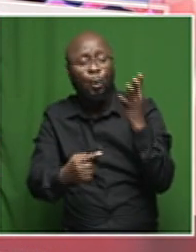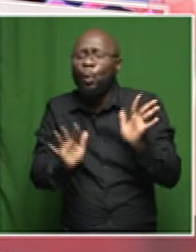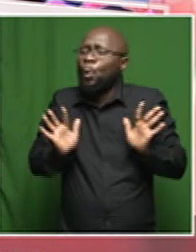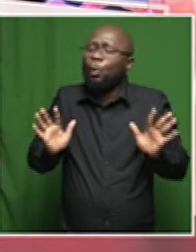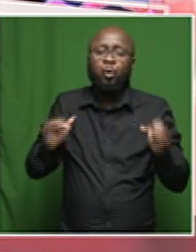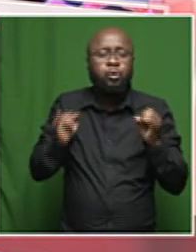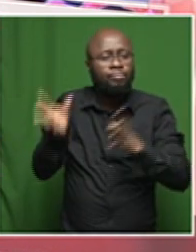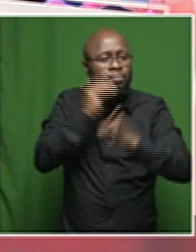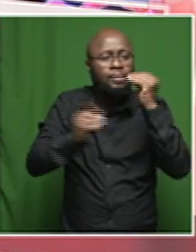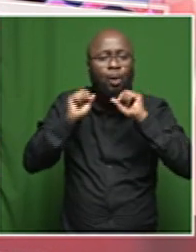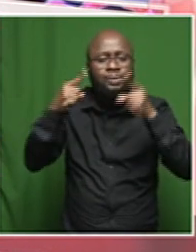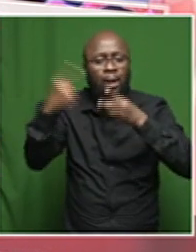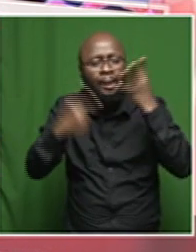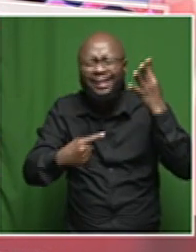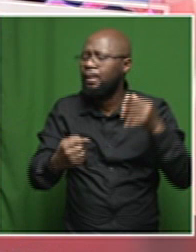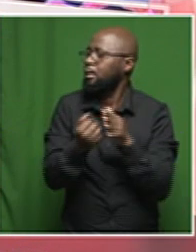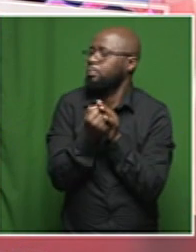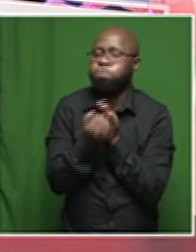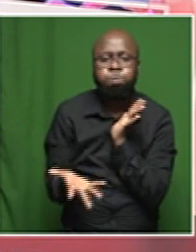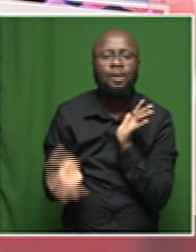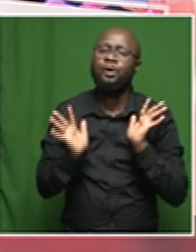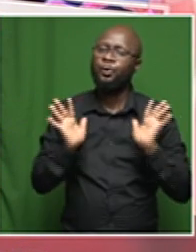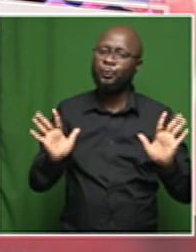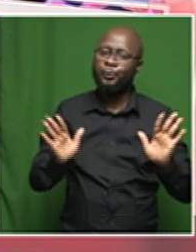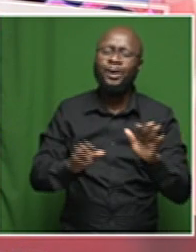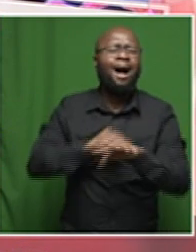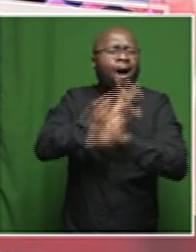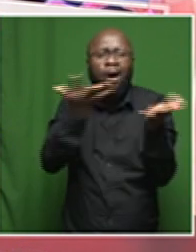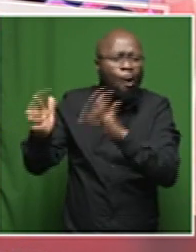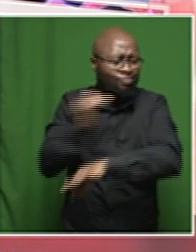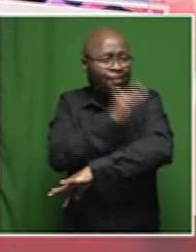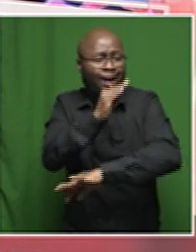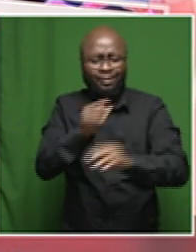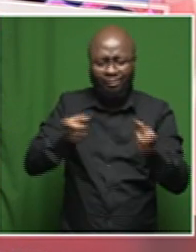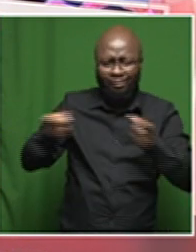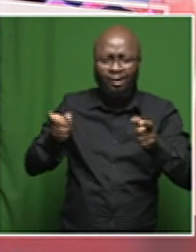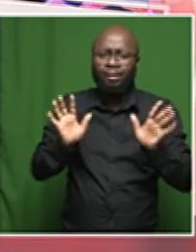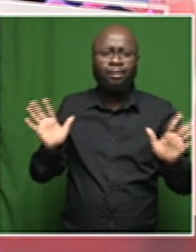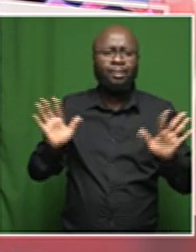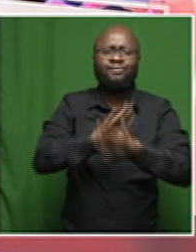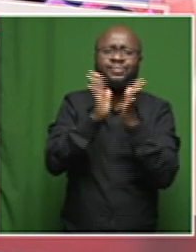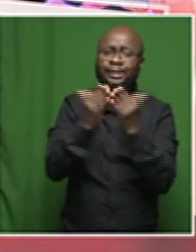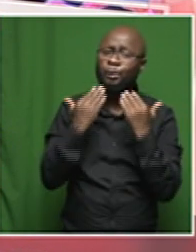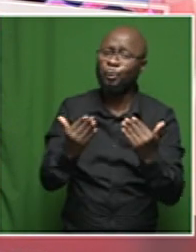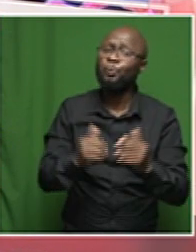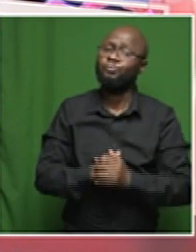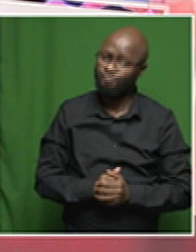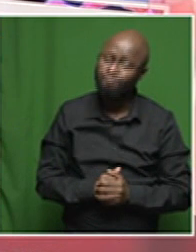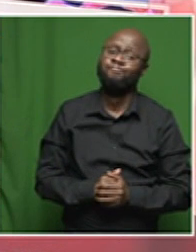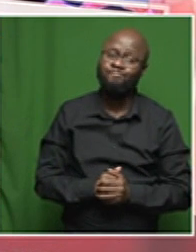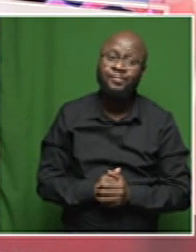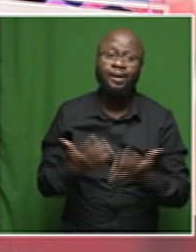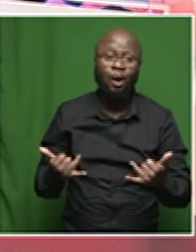awareness, screening, and the bettering, or rather improving your lifestyle choices is good for you and your health. An important take home, of